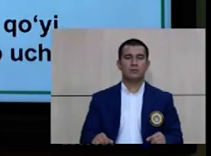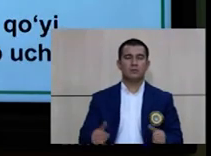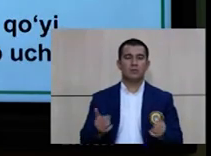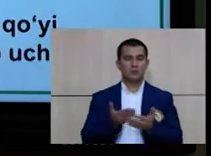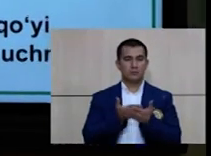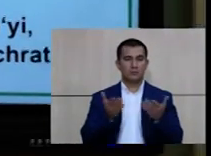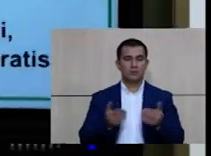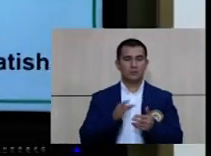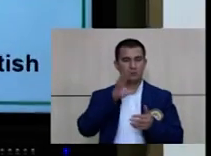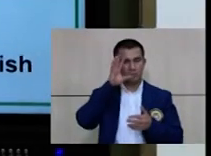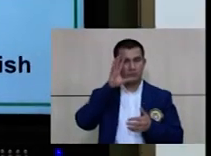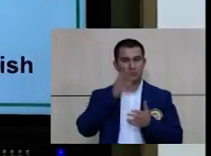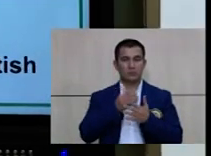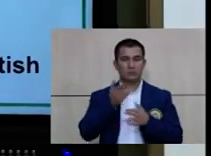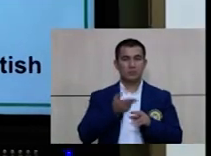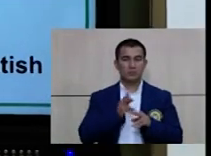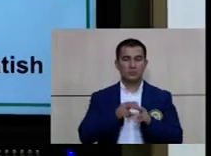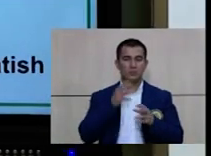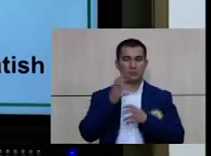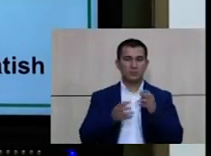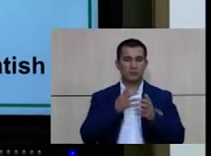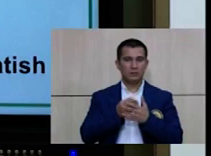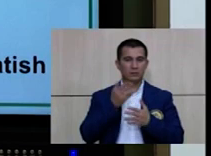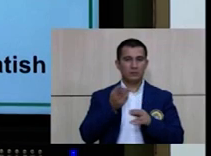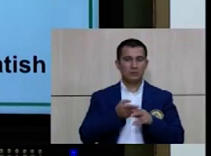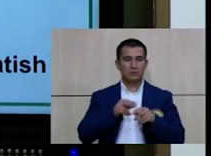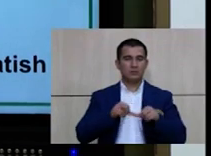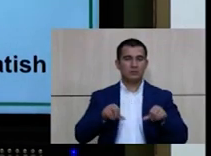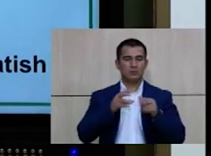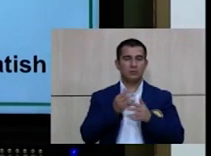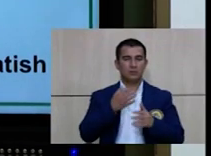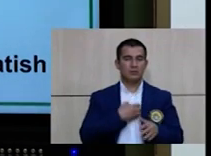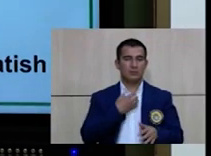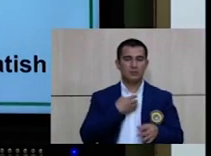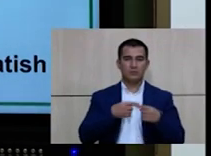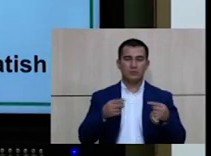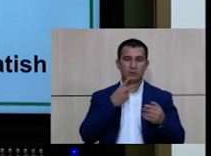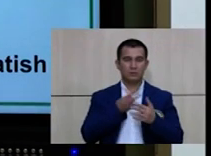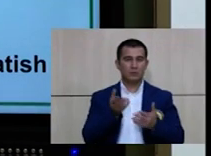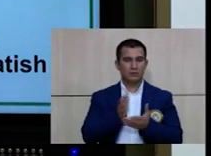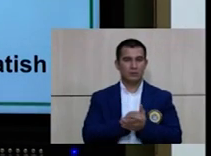Mana endi Surxondaryo tabiiy geografik okrugining hayvonot dunyosi bilan tanishamiz.